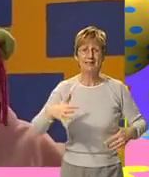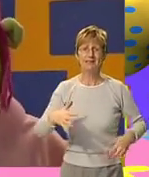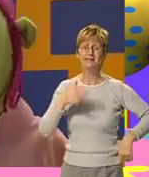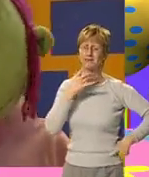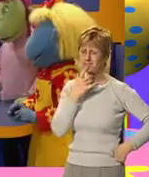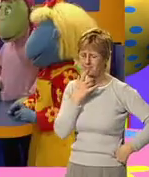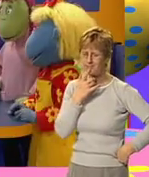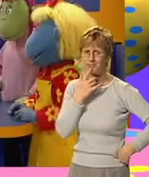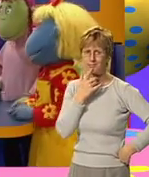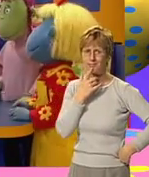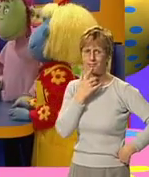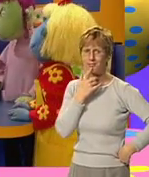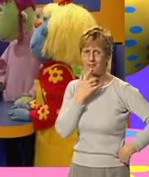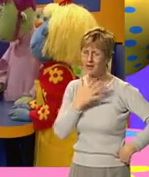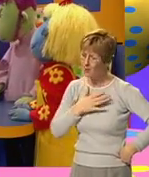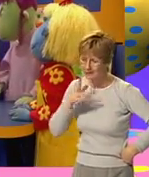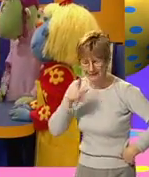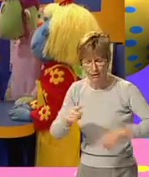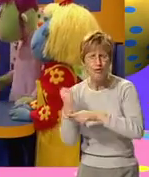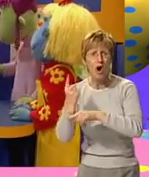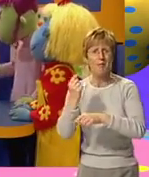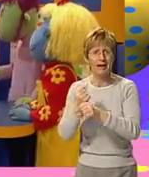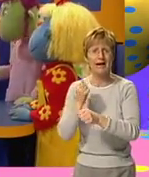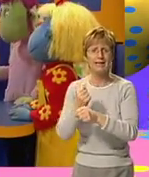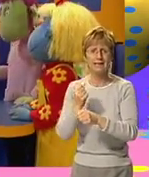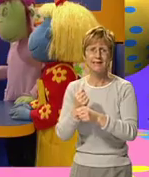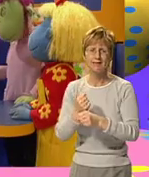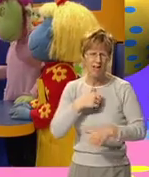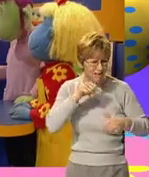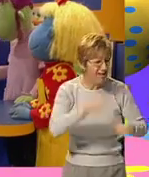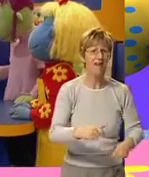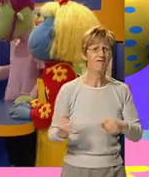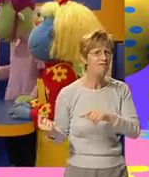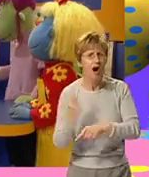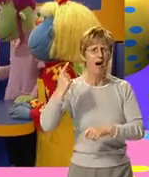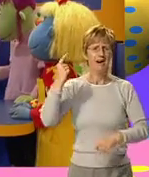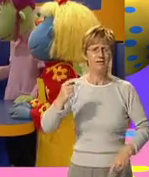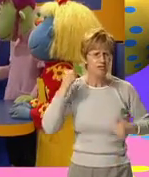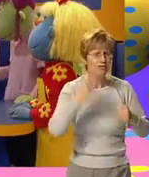could have seen it, Milo. Yes, we would have loved to have seen it, wouldn't we, Jay? Oh, yeah, I